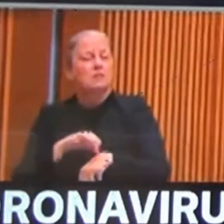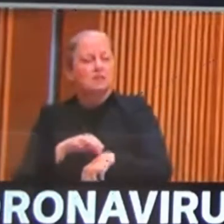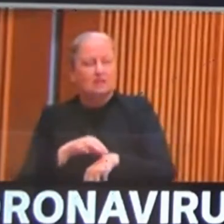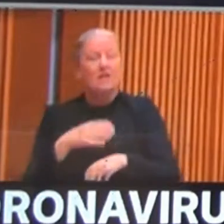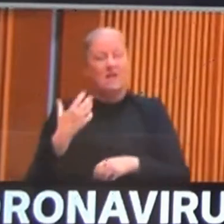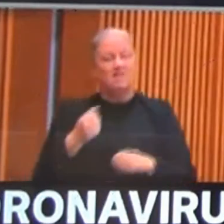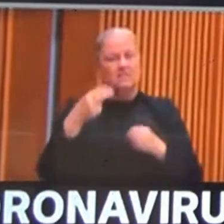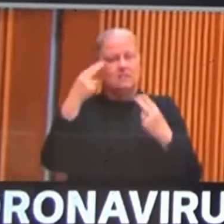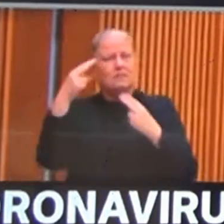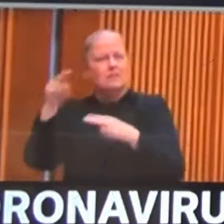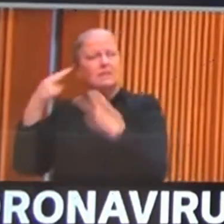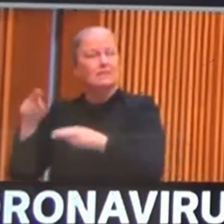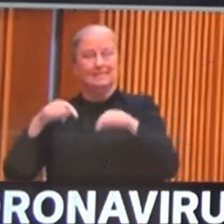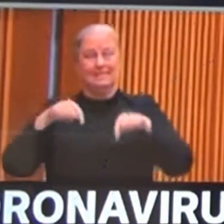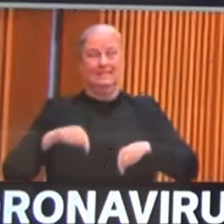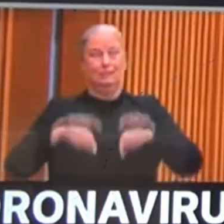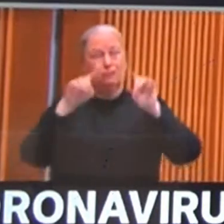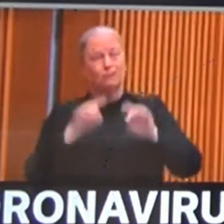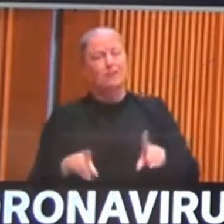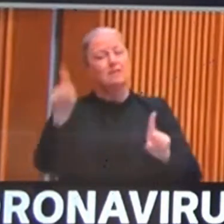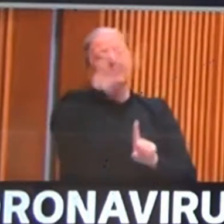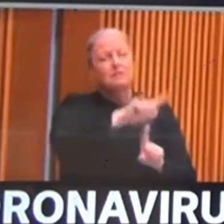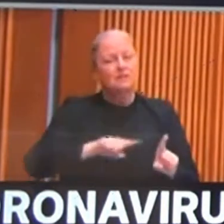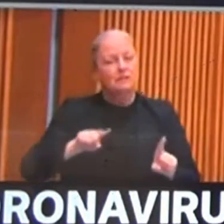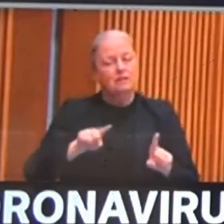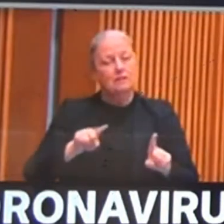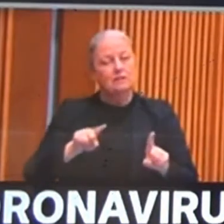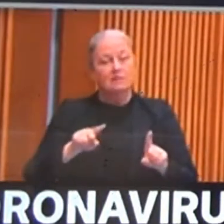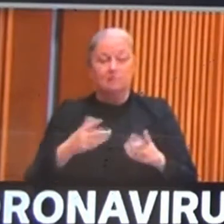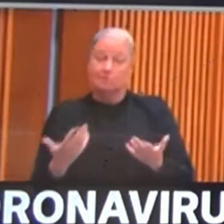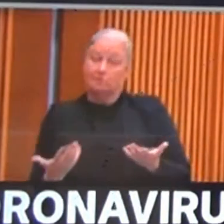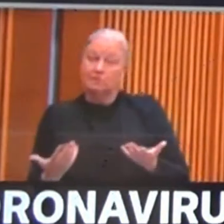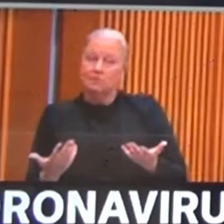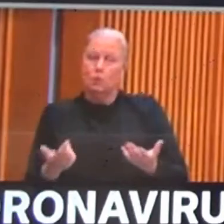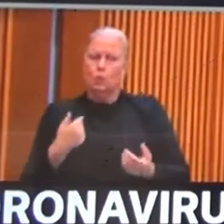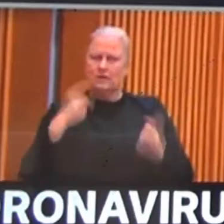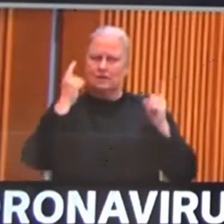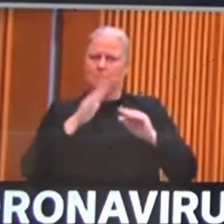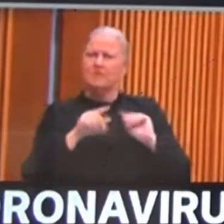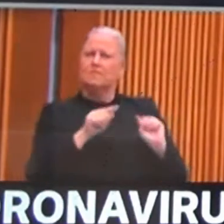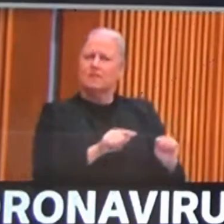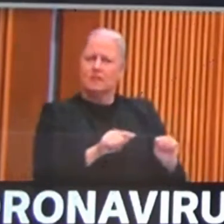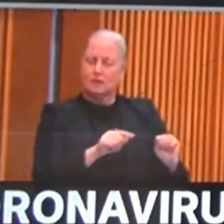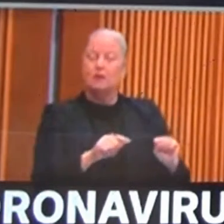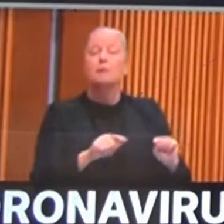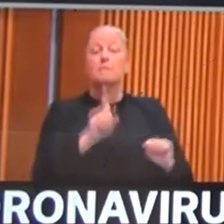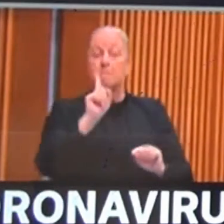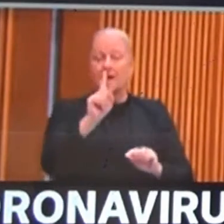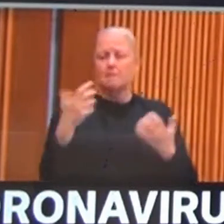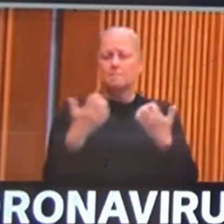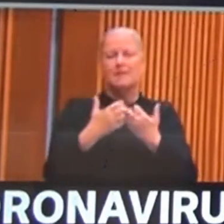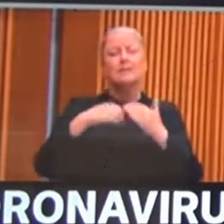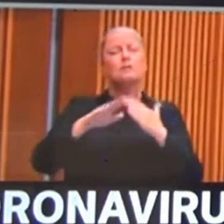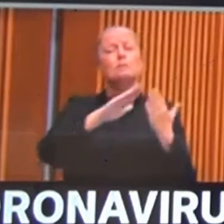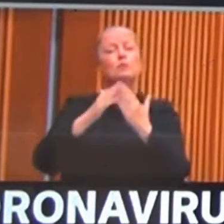in Australia. And we are putting all of that at risk because the community is fearful, the community